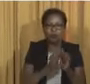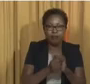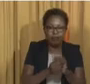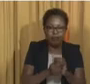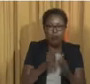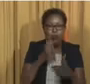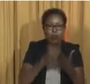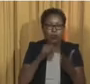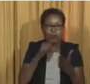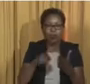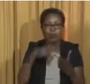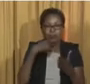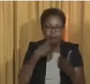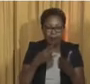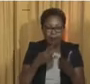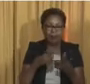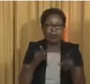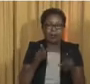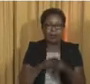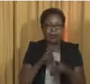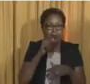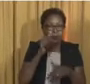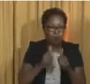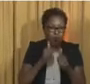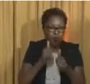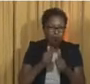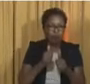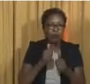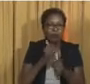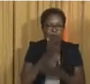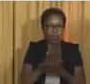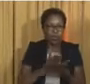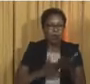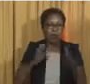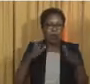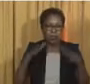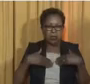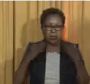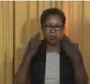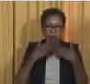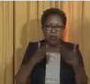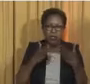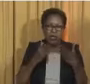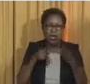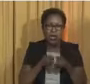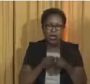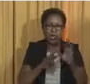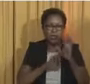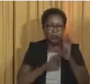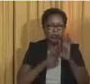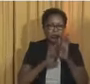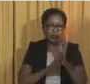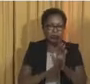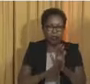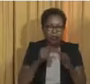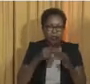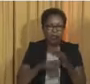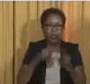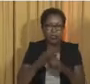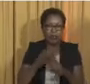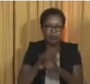which has been recognized by some of the distinguished scholars as reflected in the various materials cited before